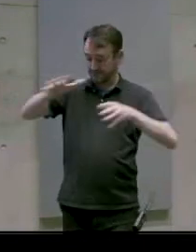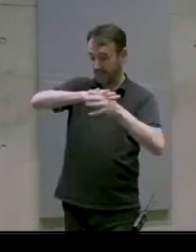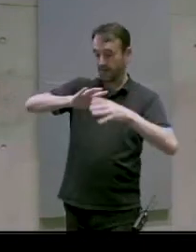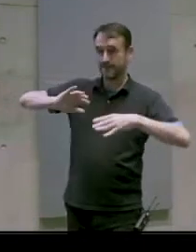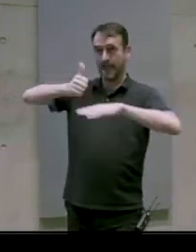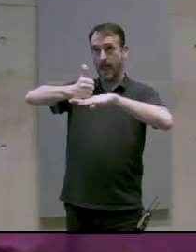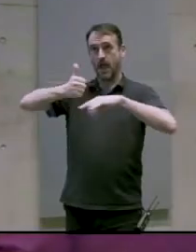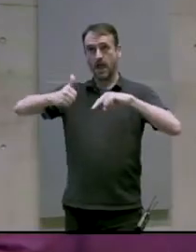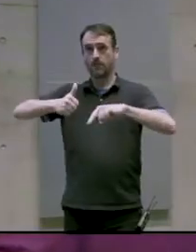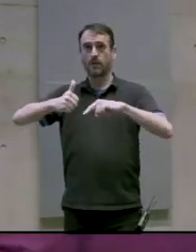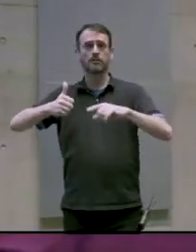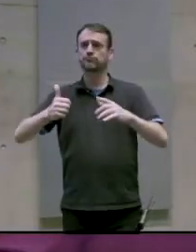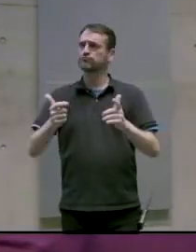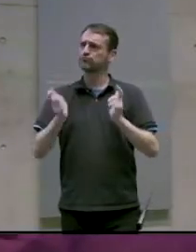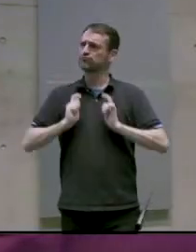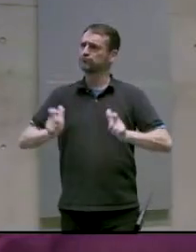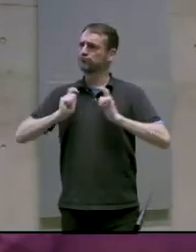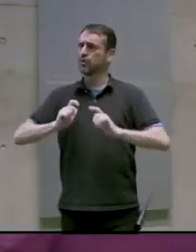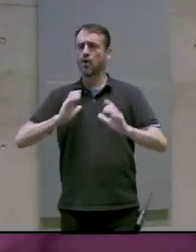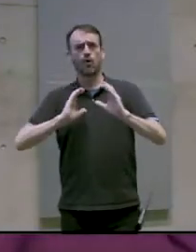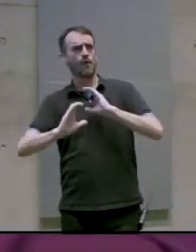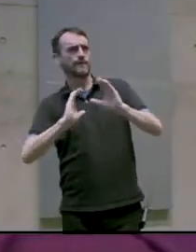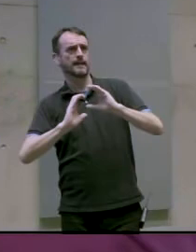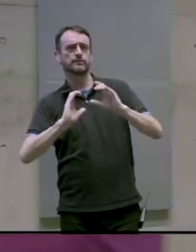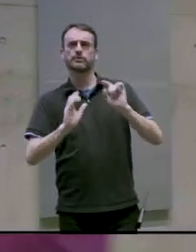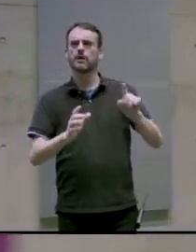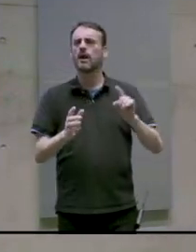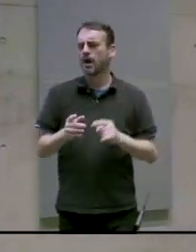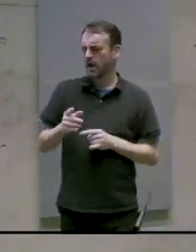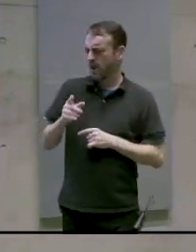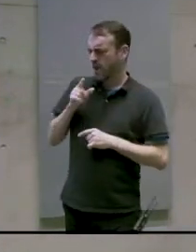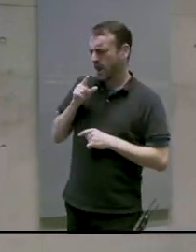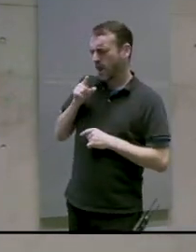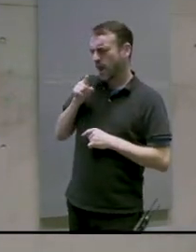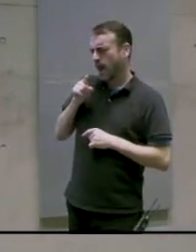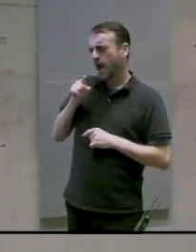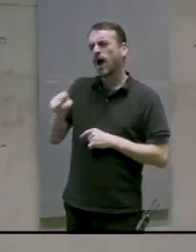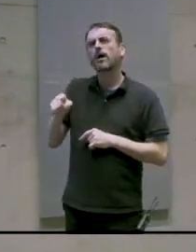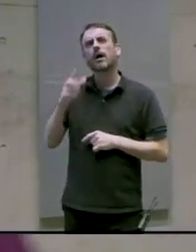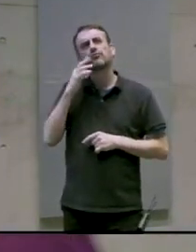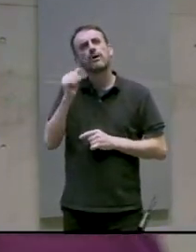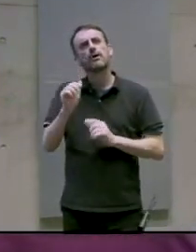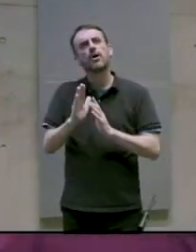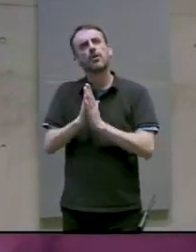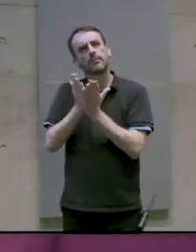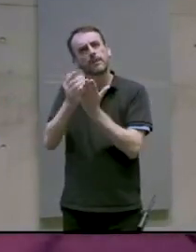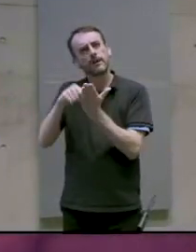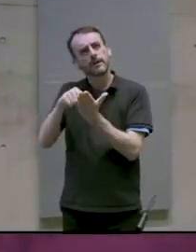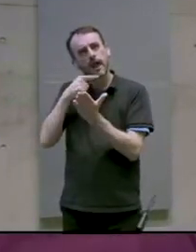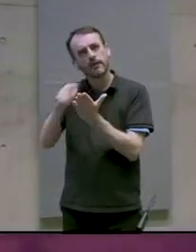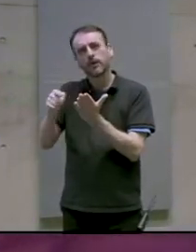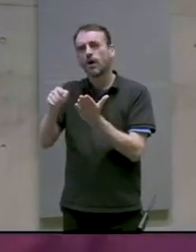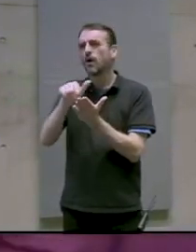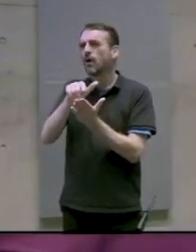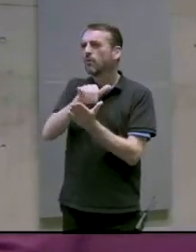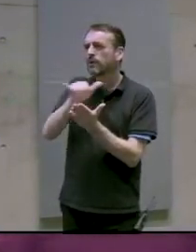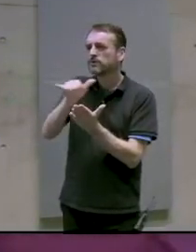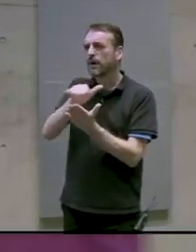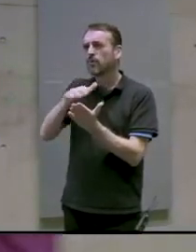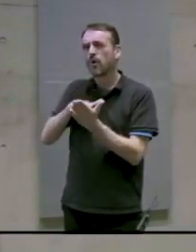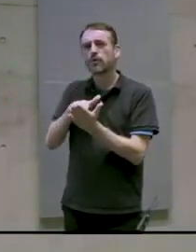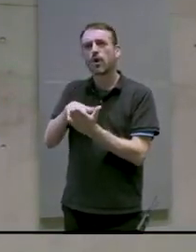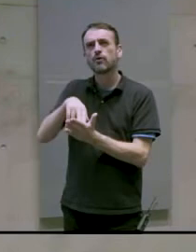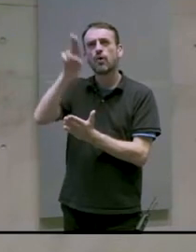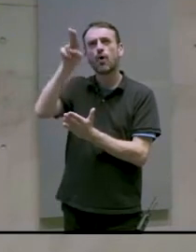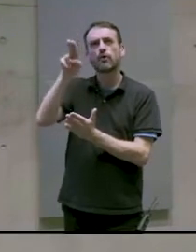up a conversation. I saw an author write something of like, which way do you want to go? Do you want to walk north or east? And I was like, oh my God, would you